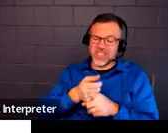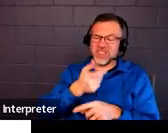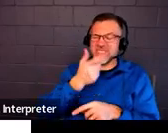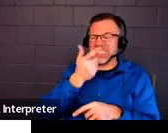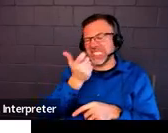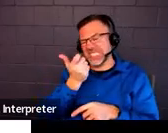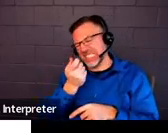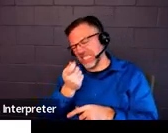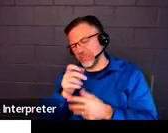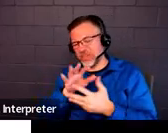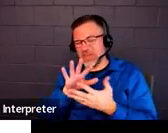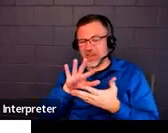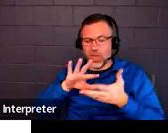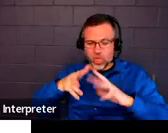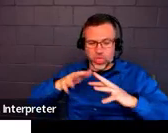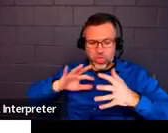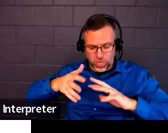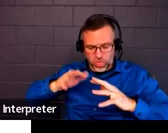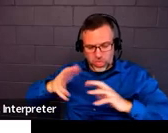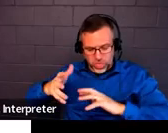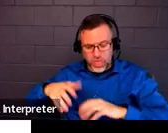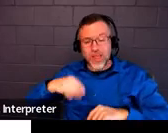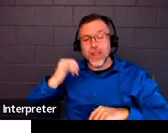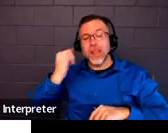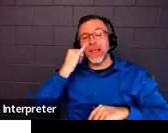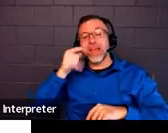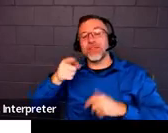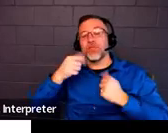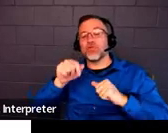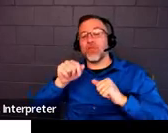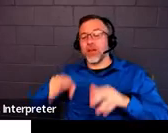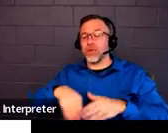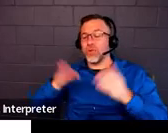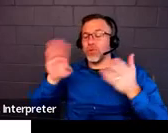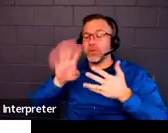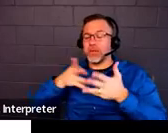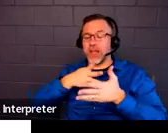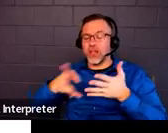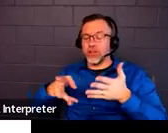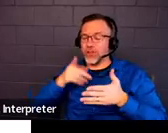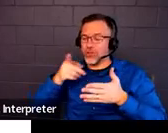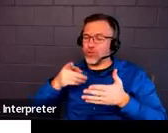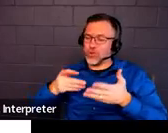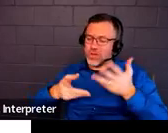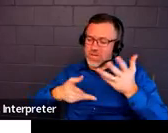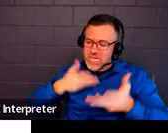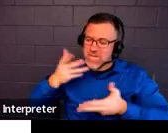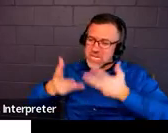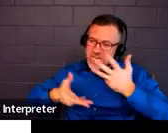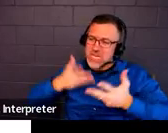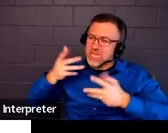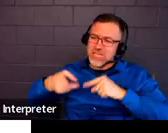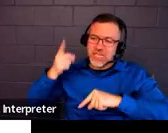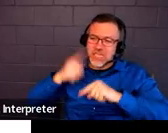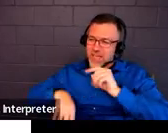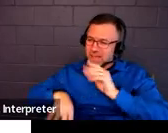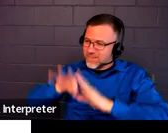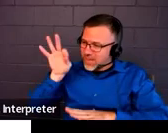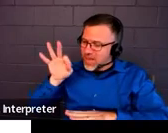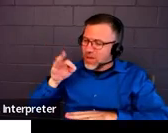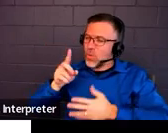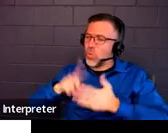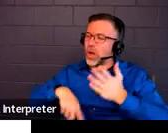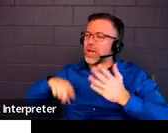ever you try to go out to the PD calendar to get some information and you find it difficult to find it, or you can't find what you're looking for,